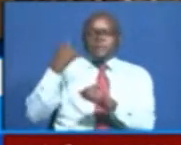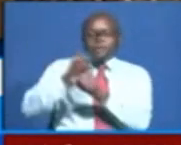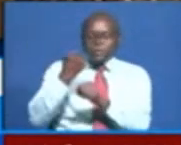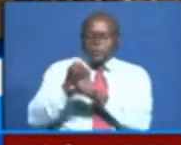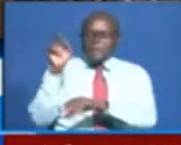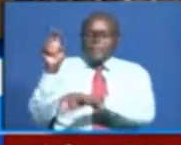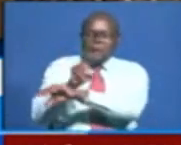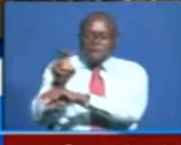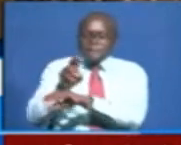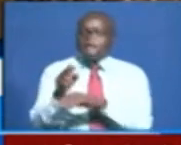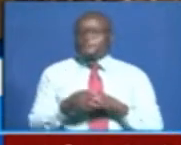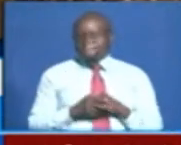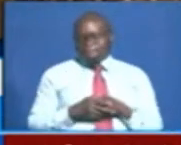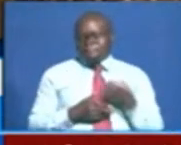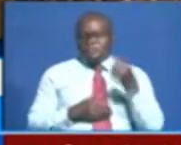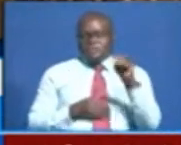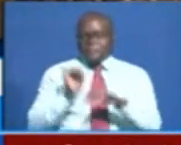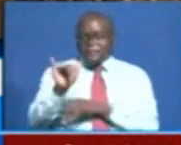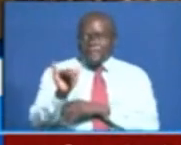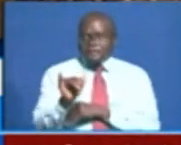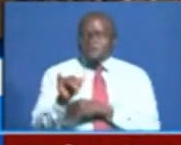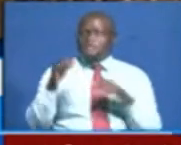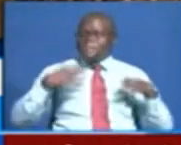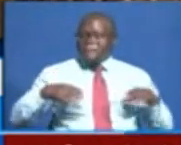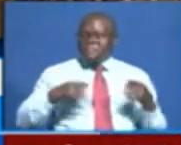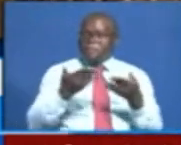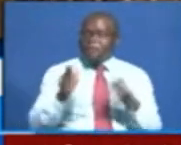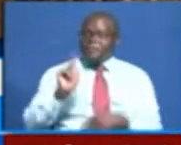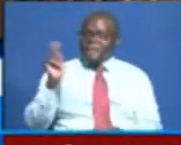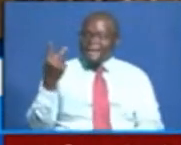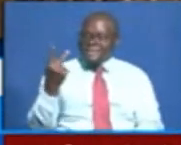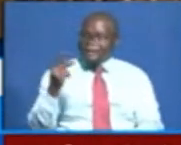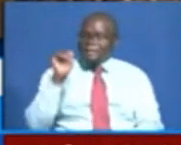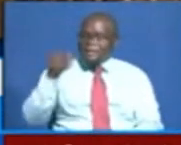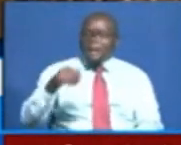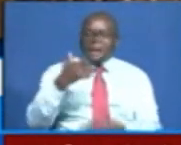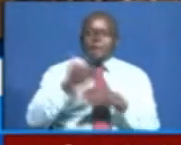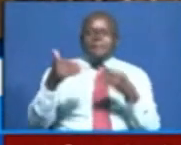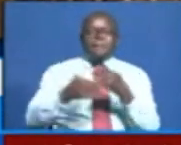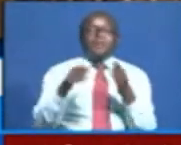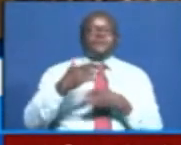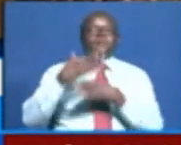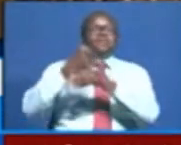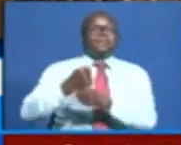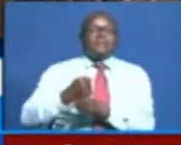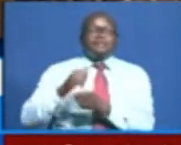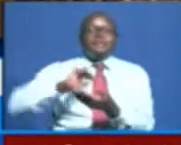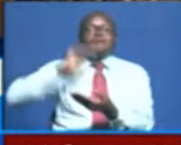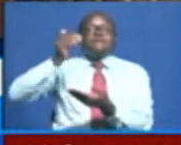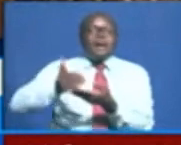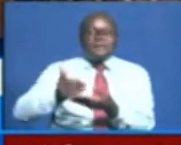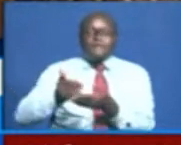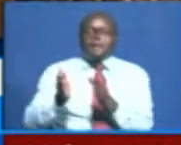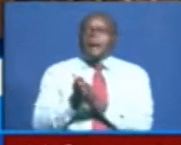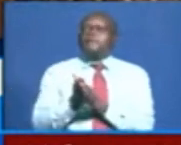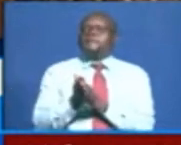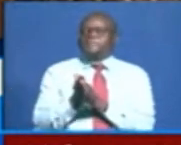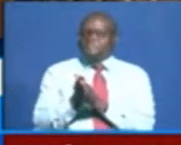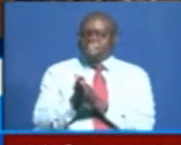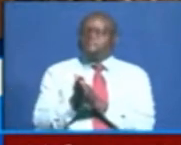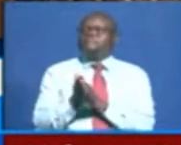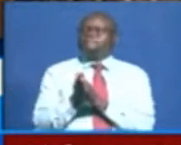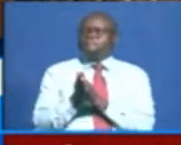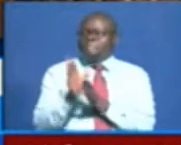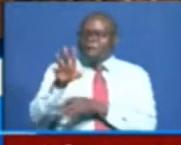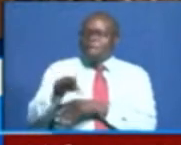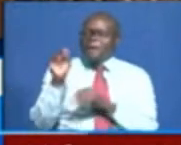roles, so that the citizenry can build trust, find refuge and solace in the Senate of the